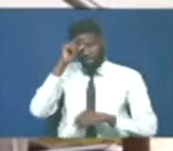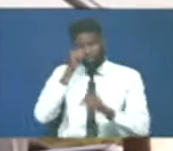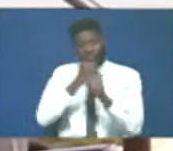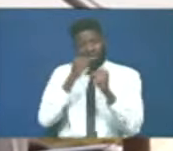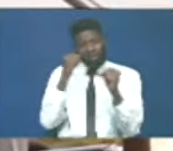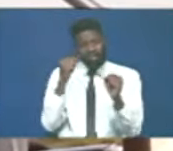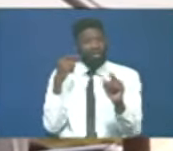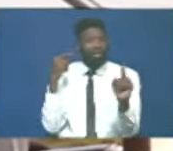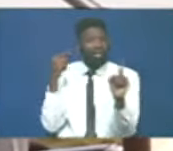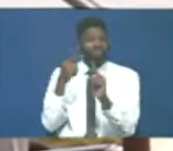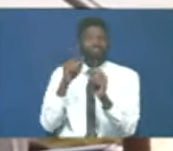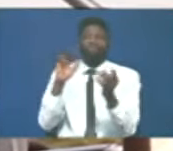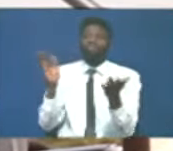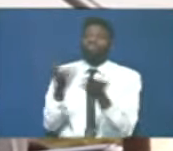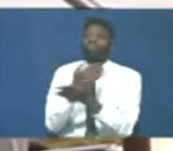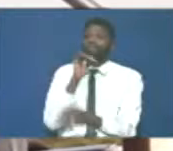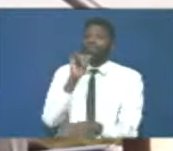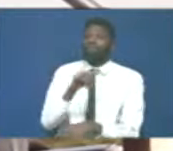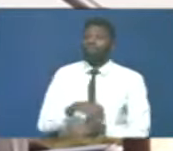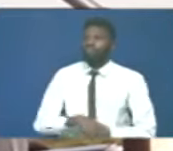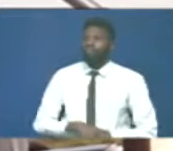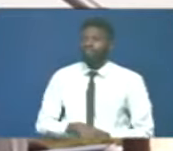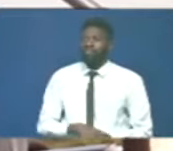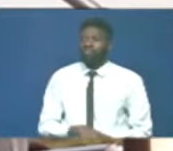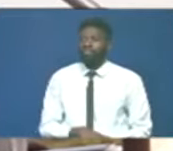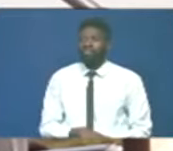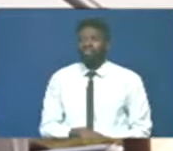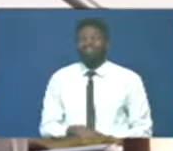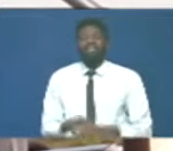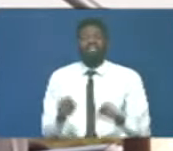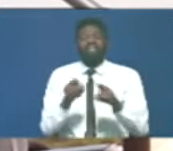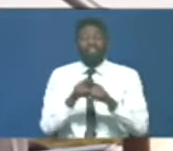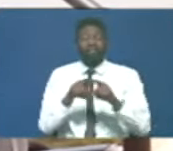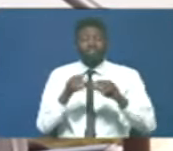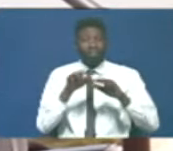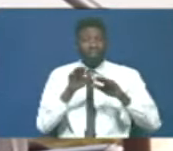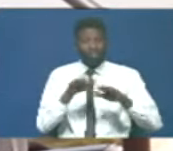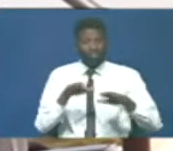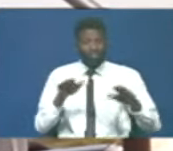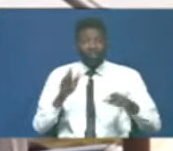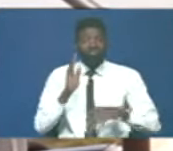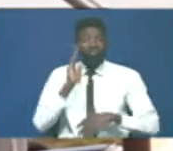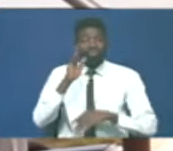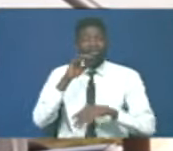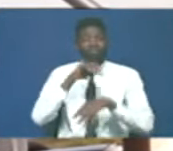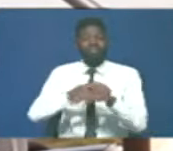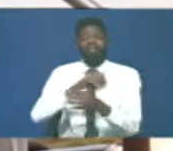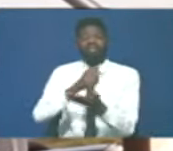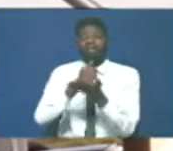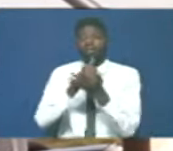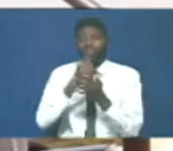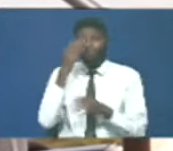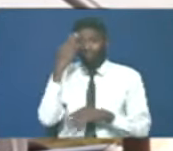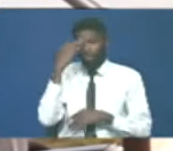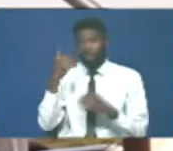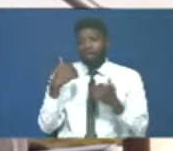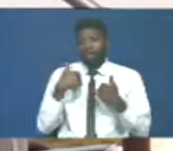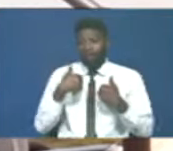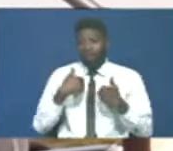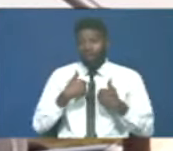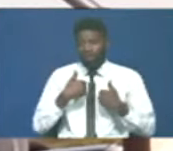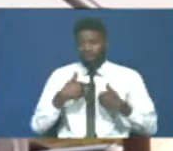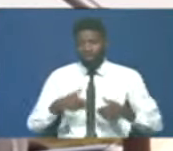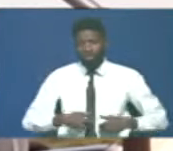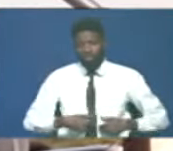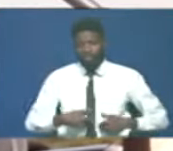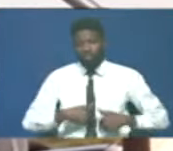vice. Hata watoto watakuwa wanasaidika hapa. Kwa tunajua hata kuna ile teenage pregnancy. Wengine they are under